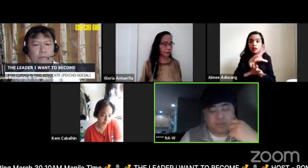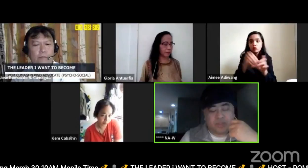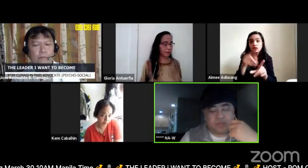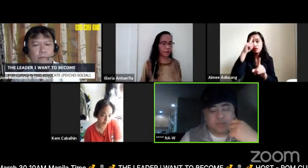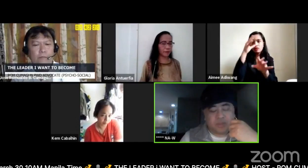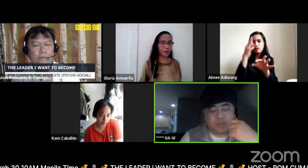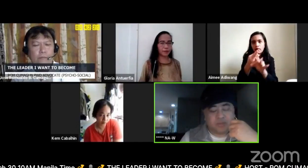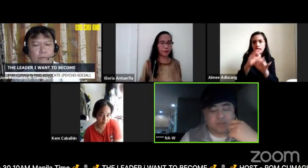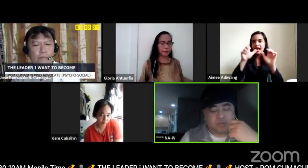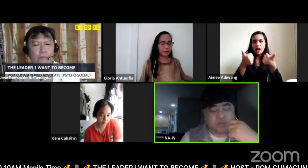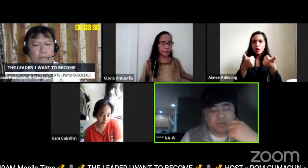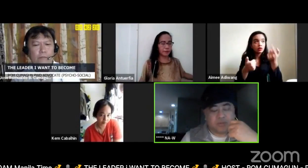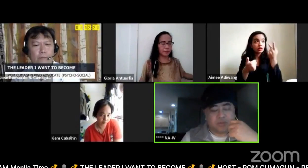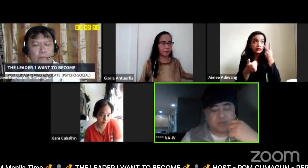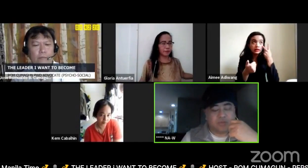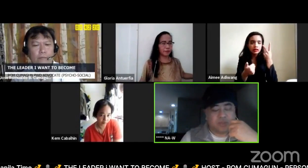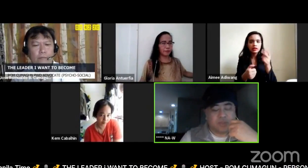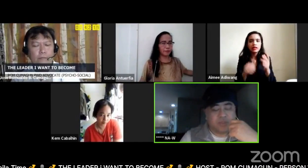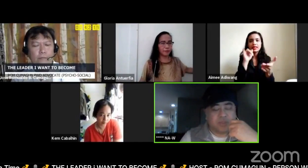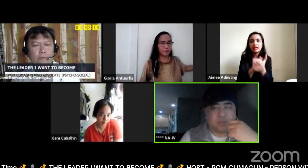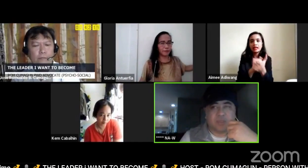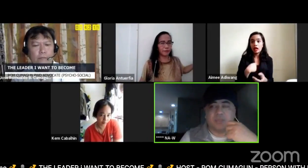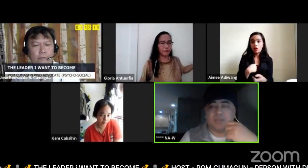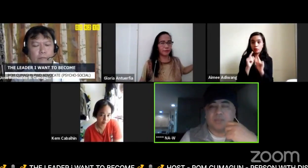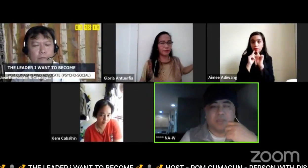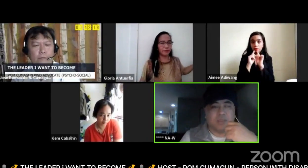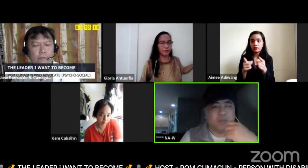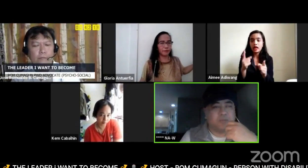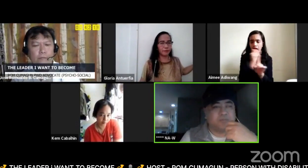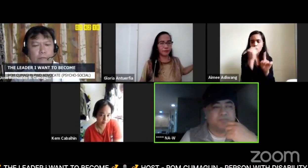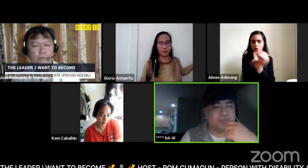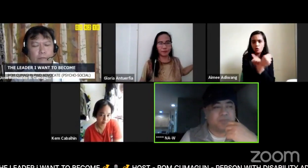So yeah, so in answer to that question, situational leader,